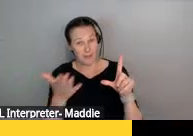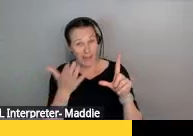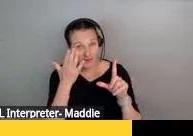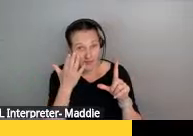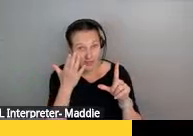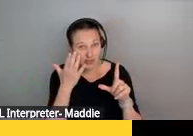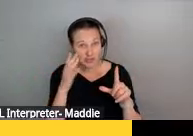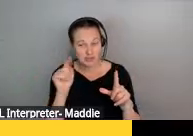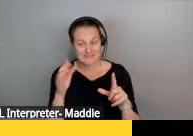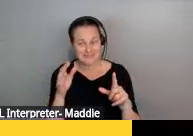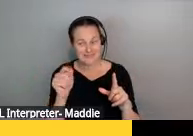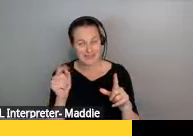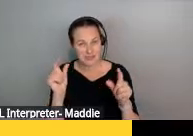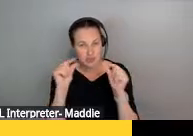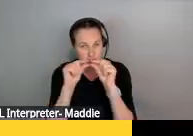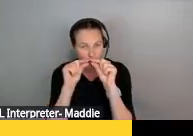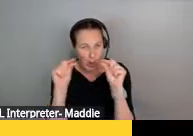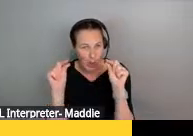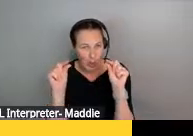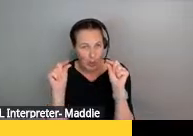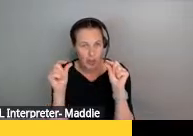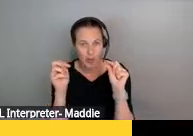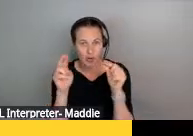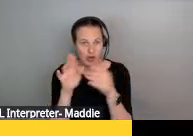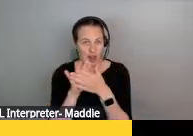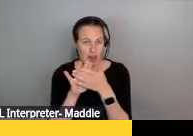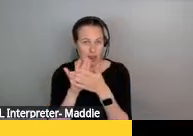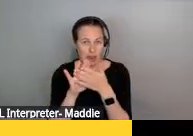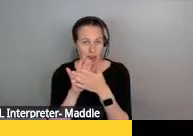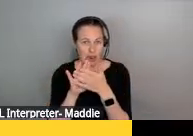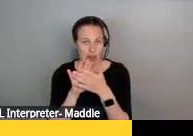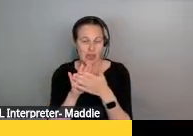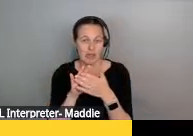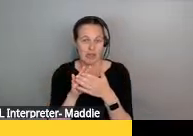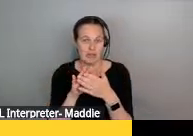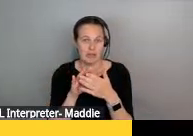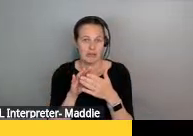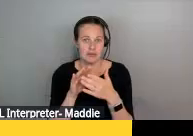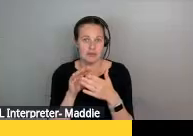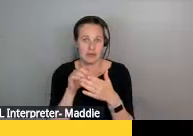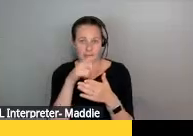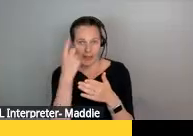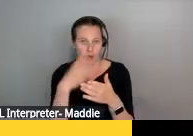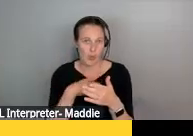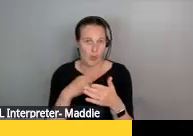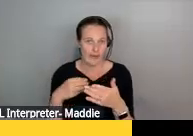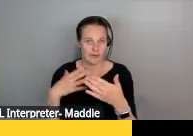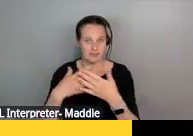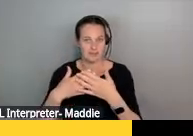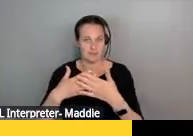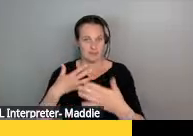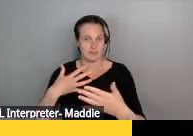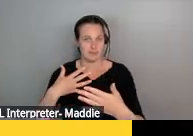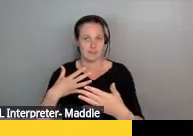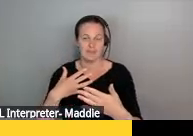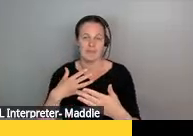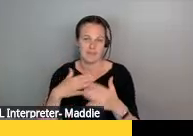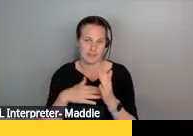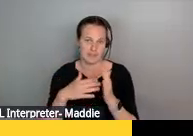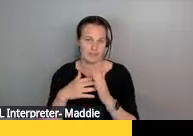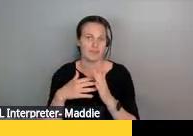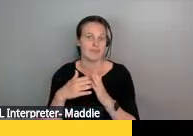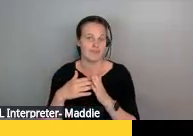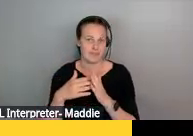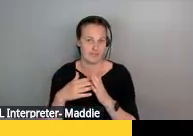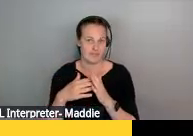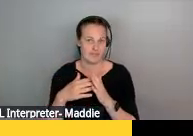too small or the being poor contrast were also frequent issues that people experienced. Um, and some of